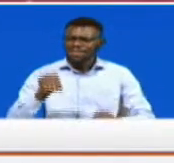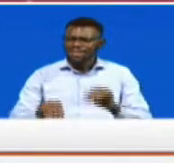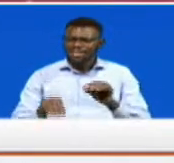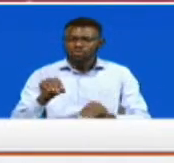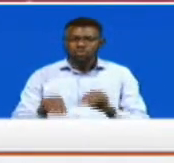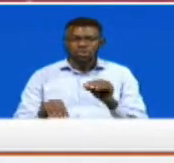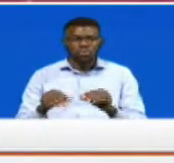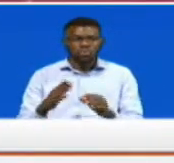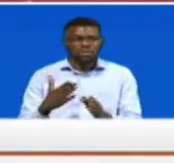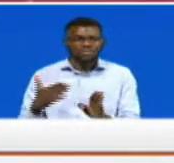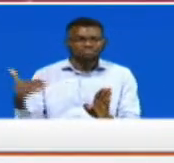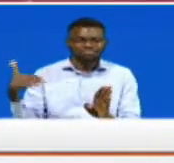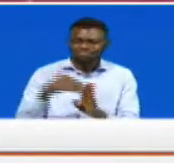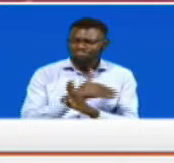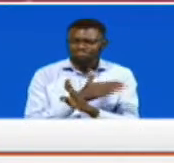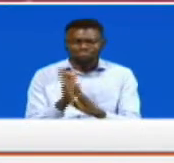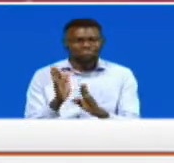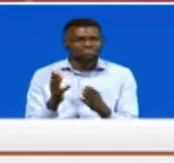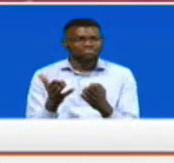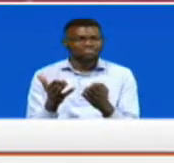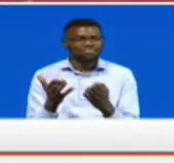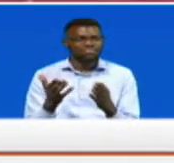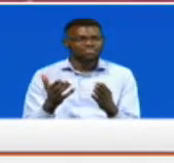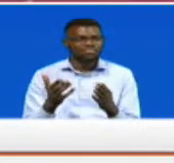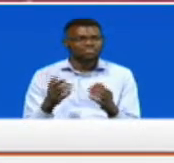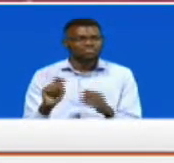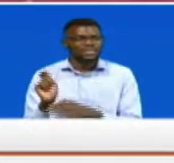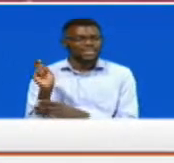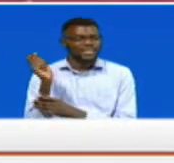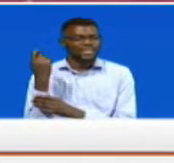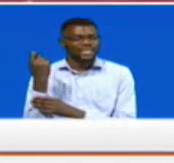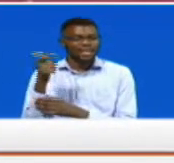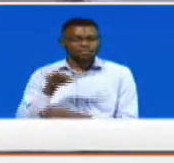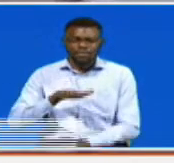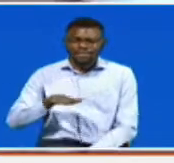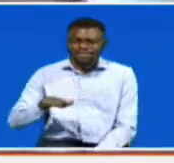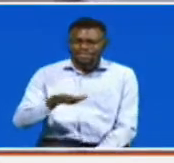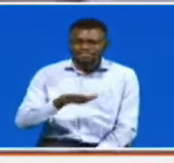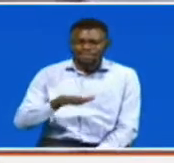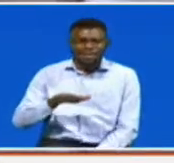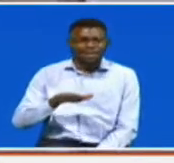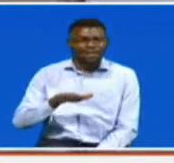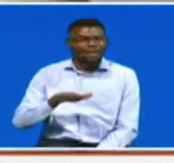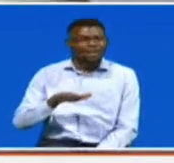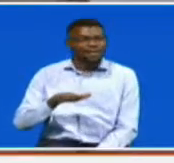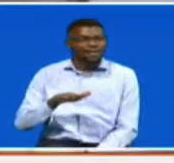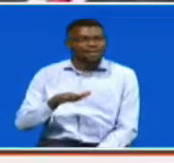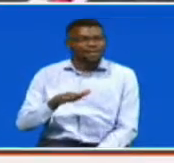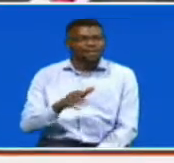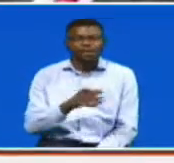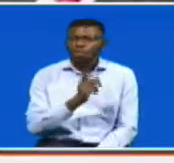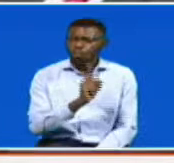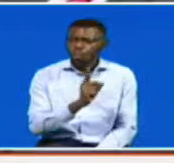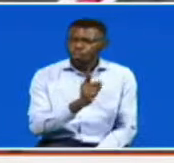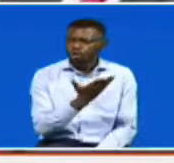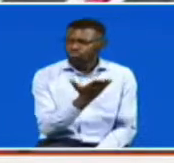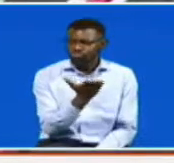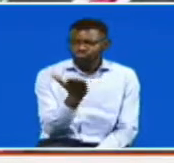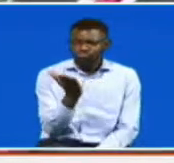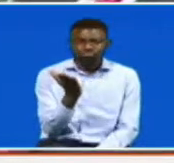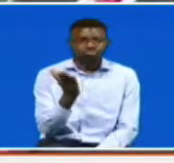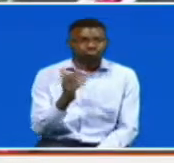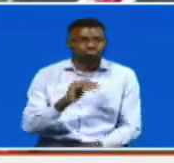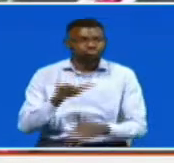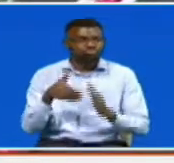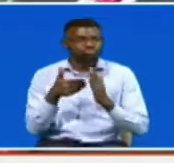was compromised in August last year. But Kenya's case must sound a warning to all. Raila